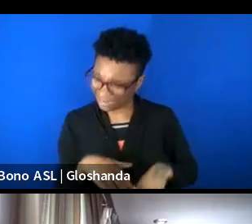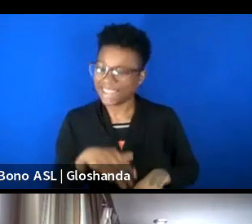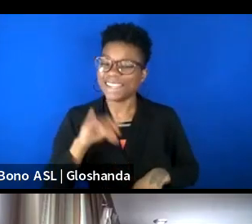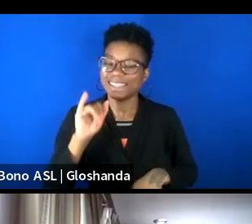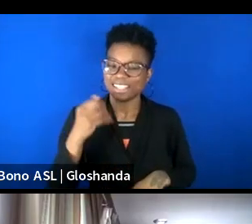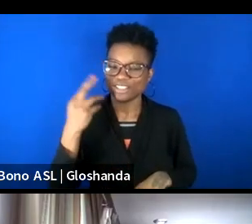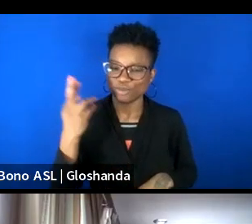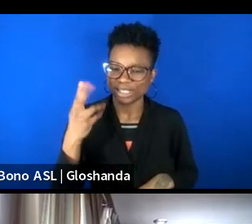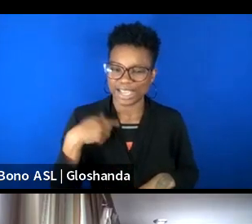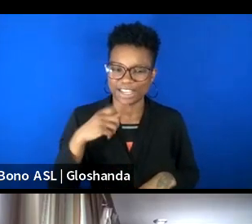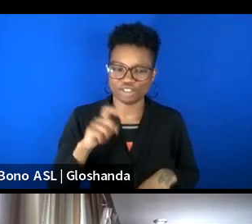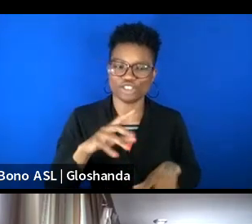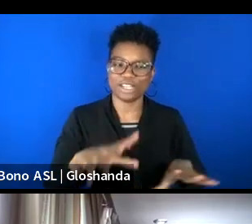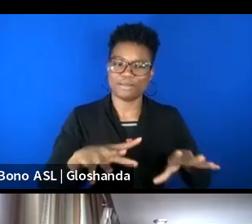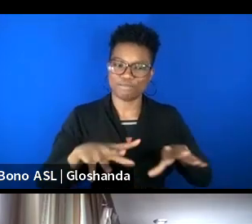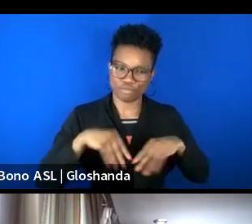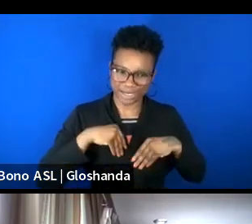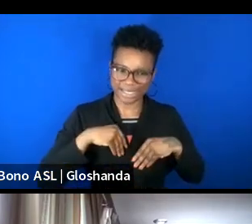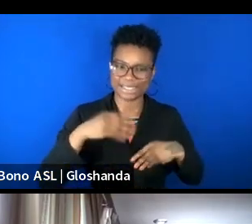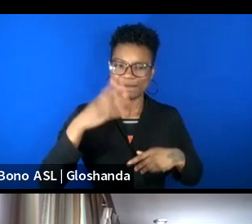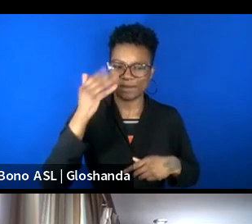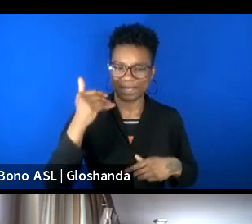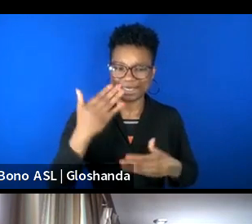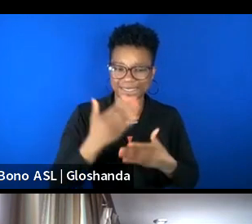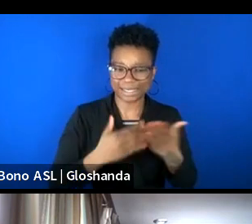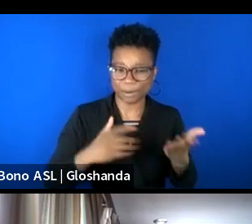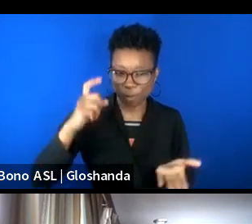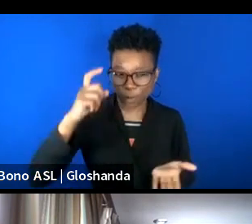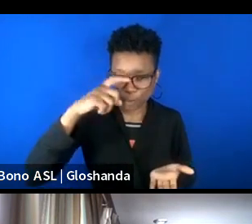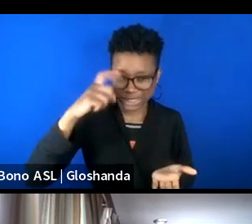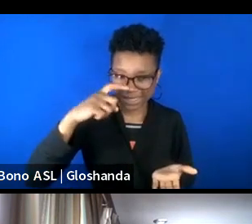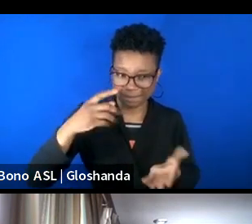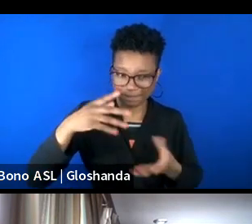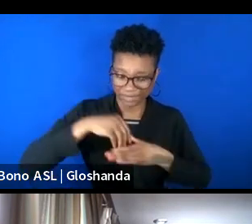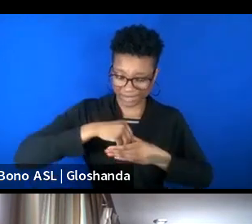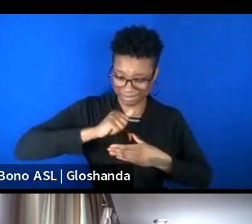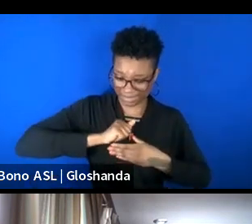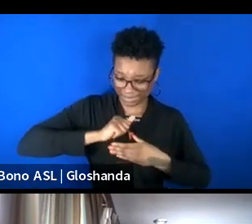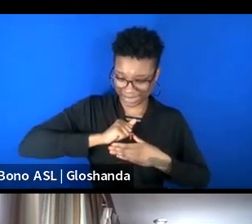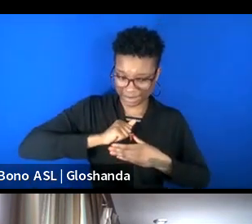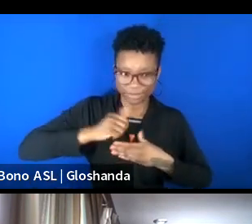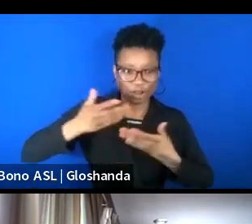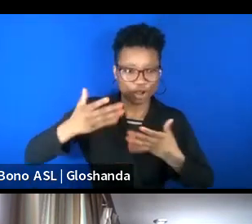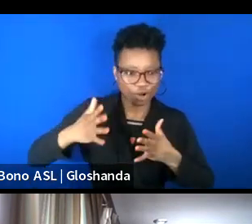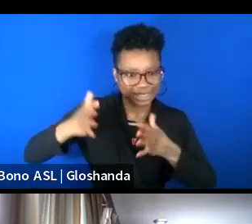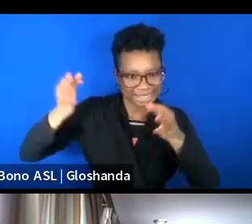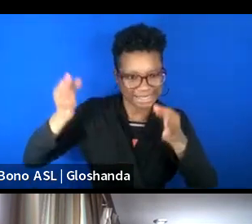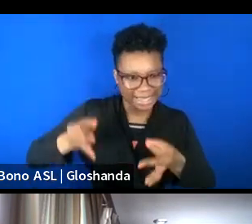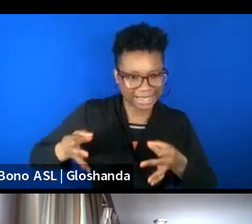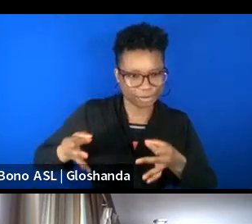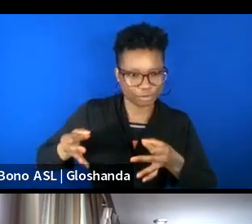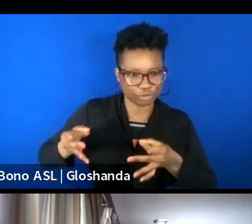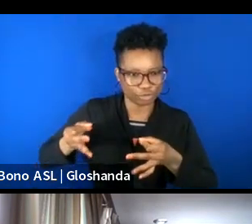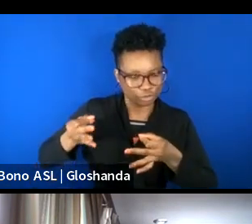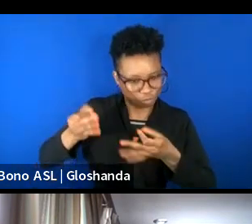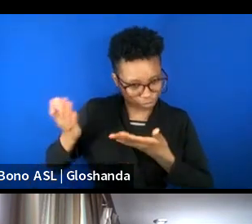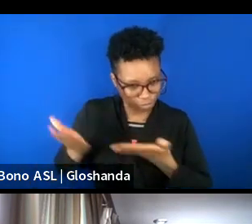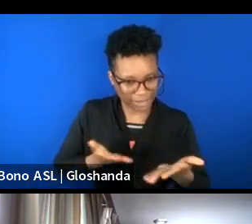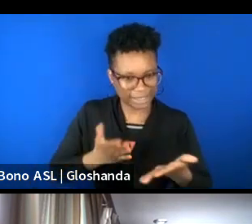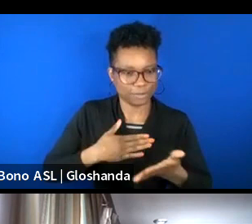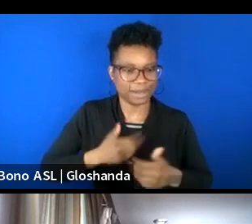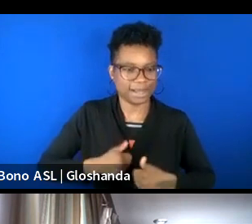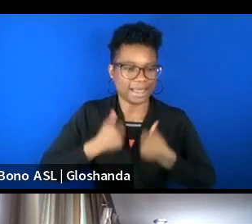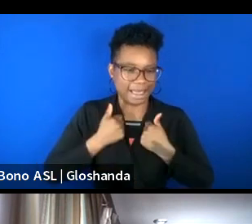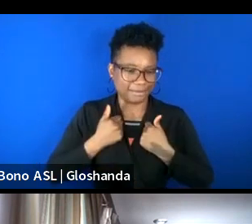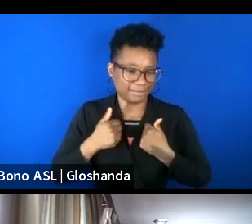it, because some wisdom that's greater than my own has decided to put this in my life. So I'm gonna embrace it and explore